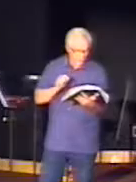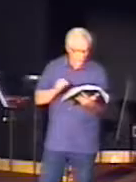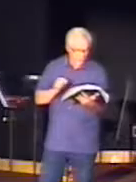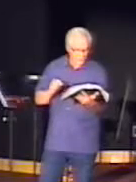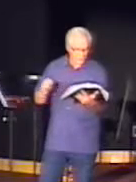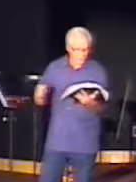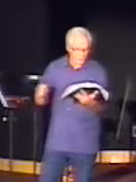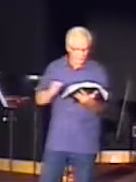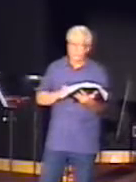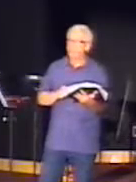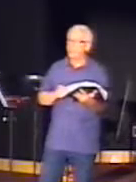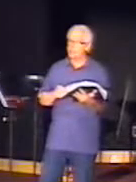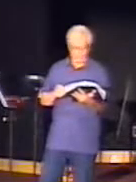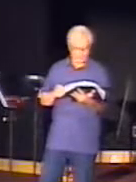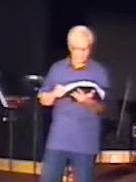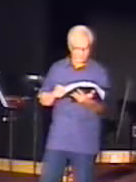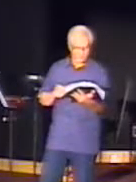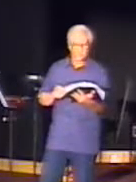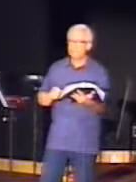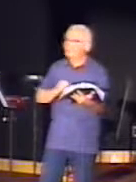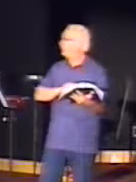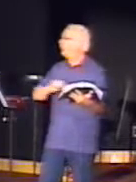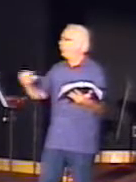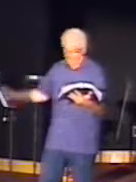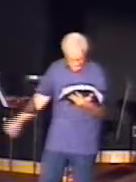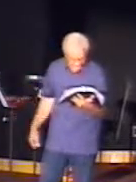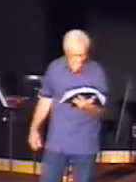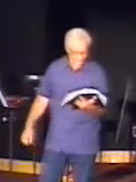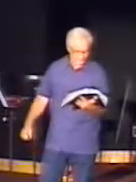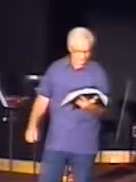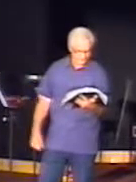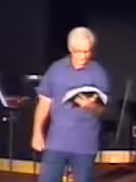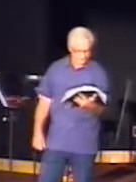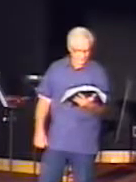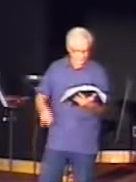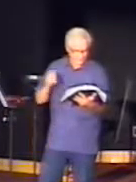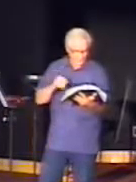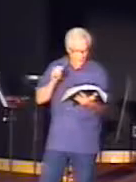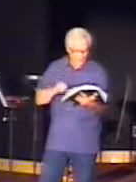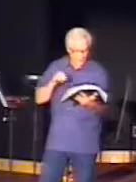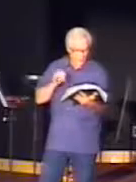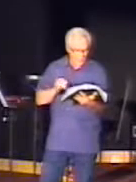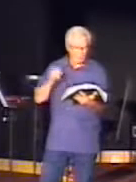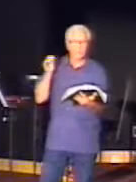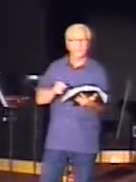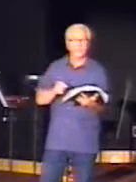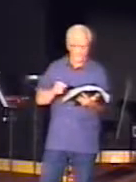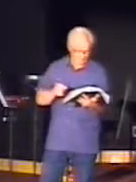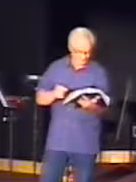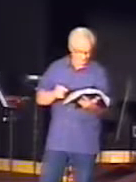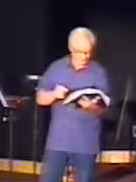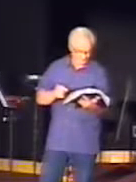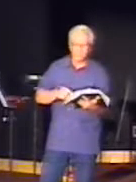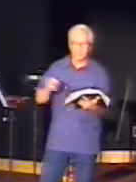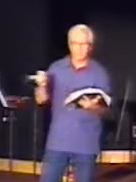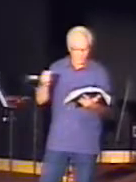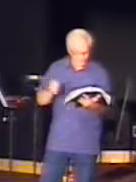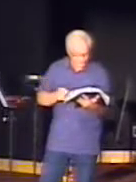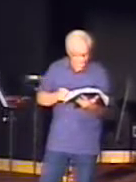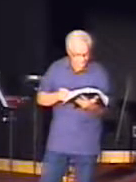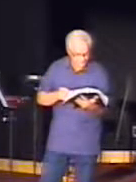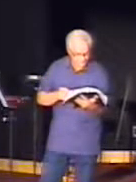Or where can I flee from your presence? Say nowhere. If I ascend into heaven, you're there. Don't